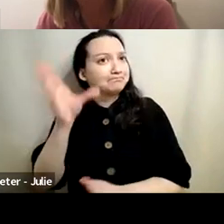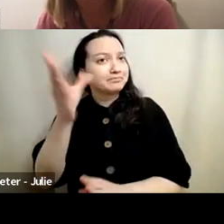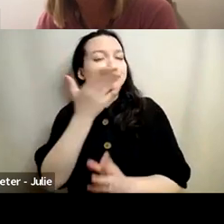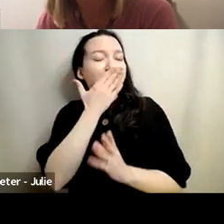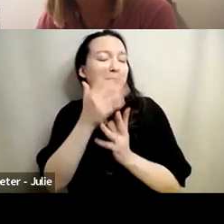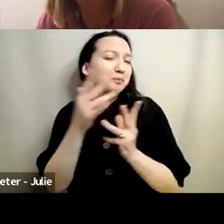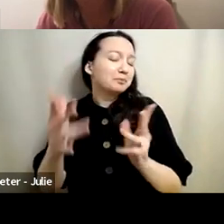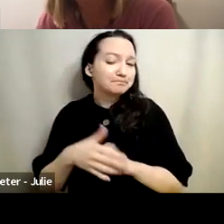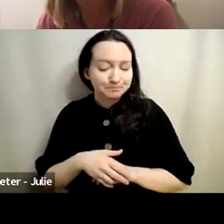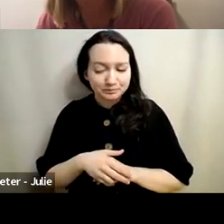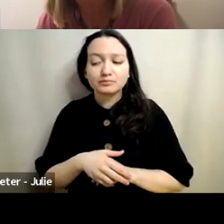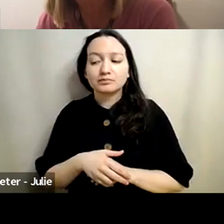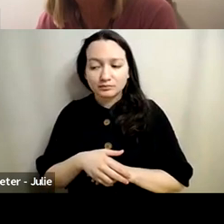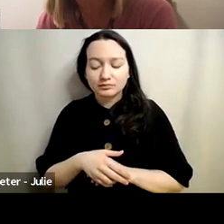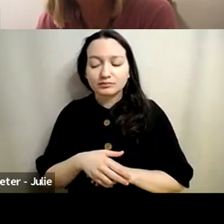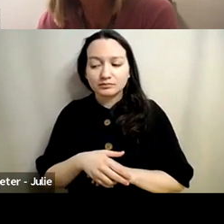you so much.